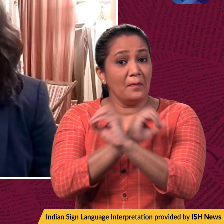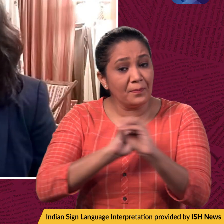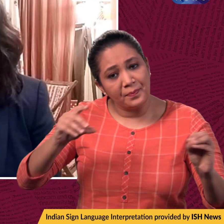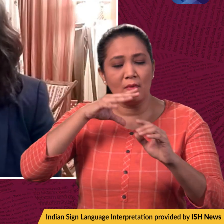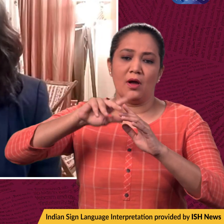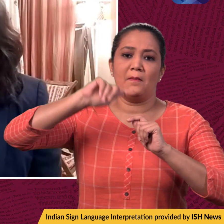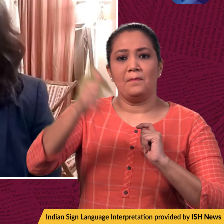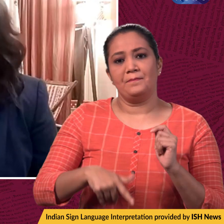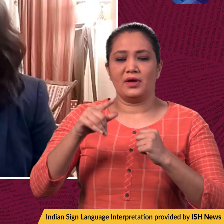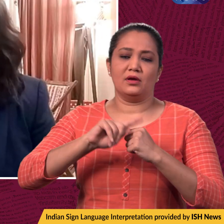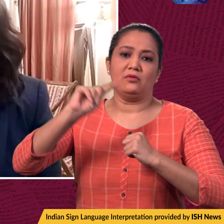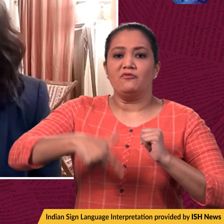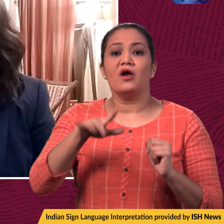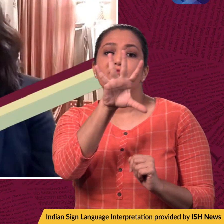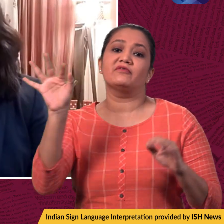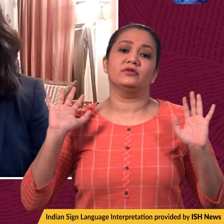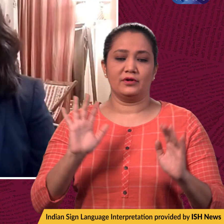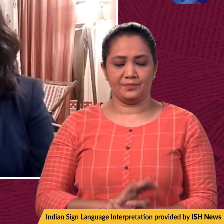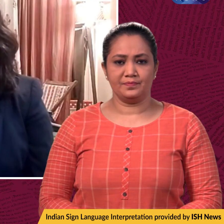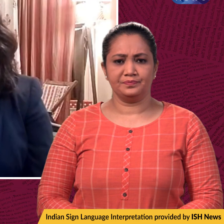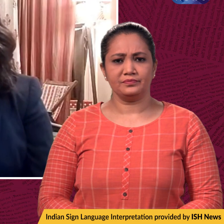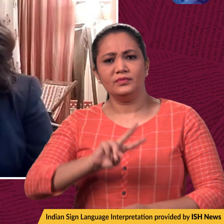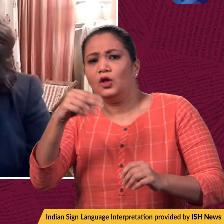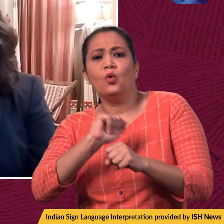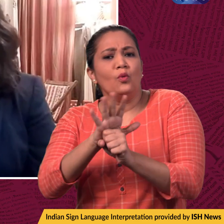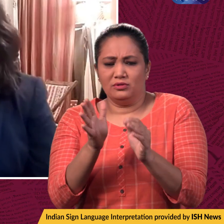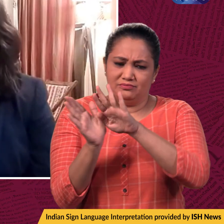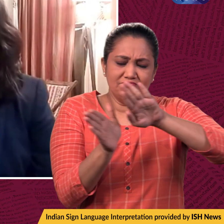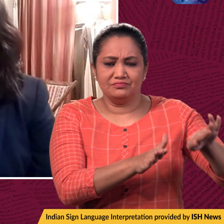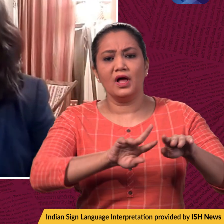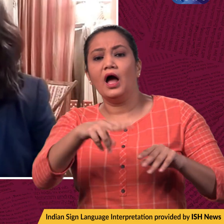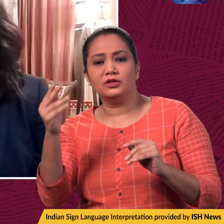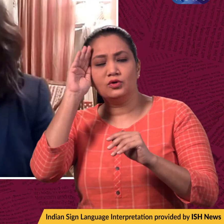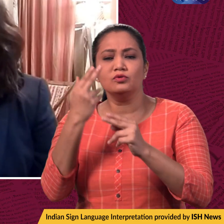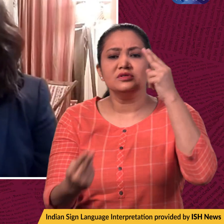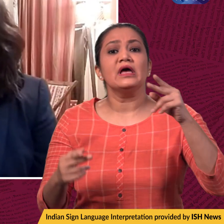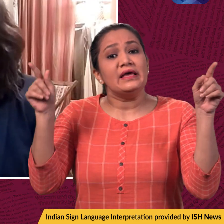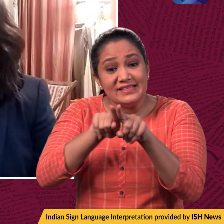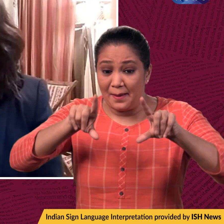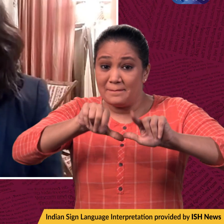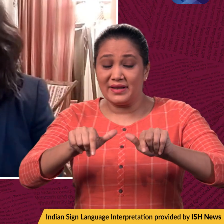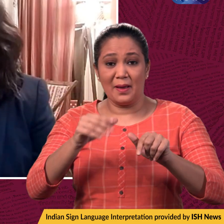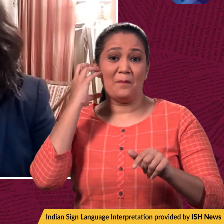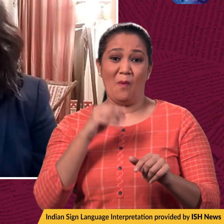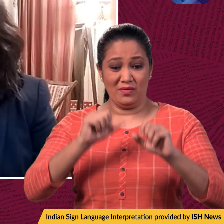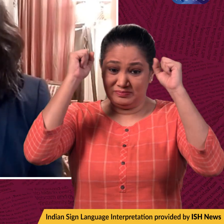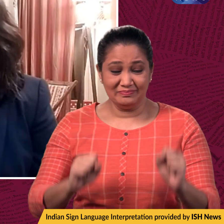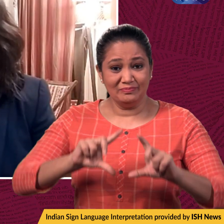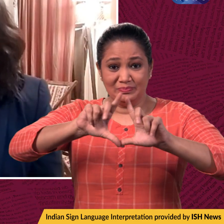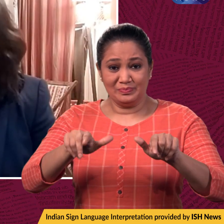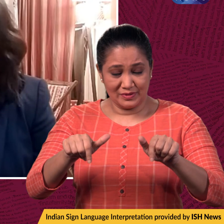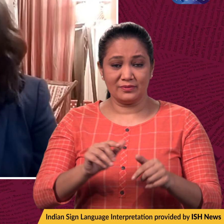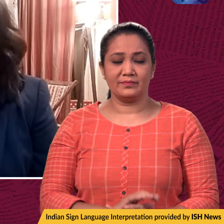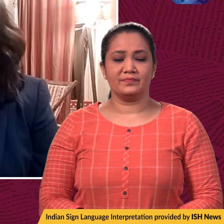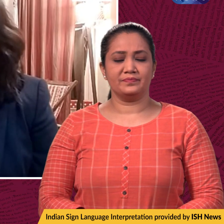without face masks in the city. Moving away from COVID right now, in the same review meet that Prime Minister Modi conducted